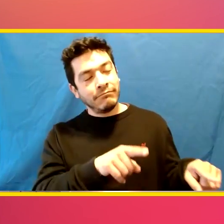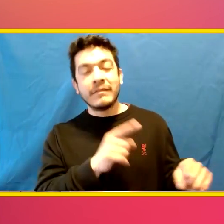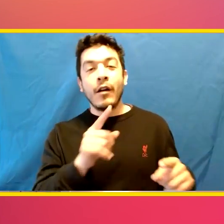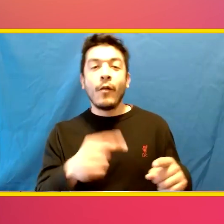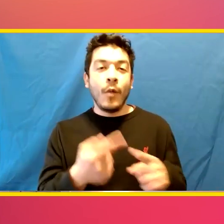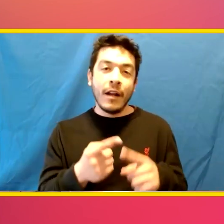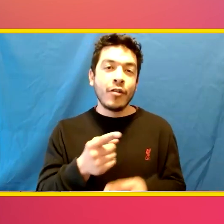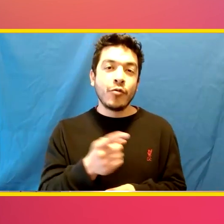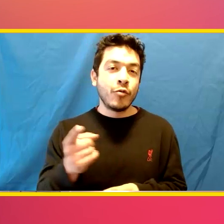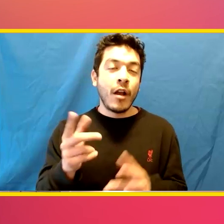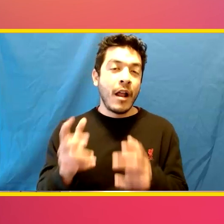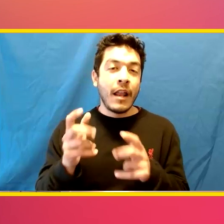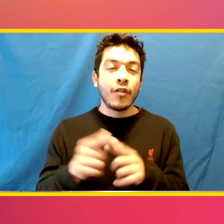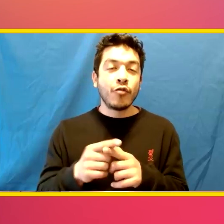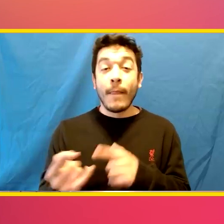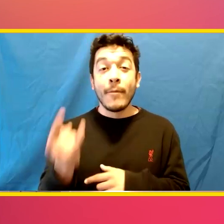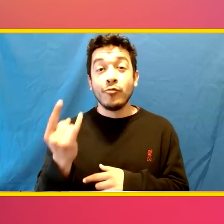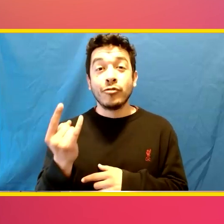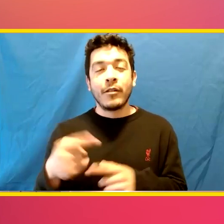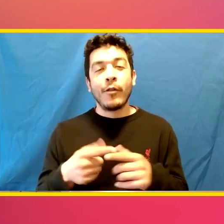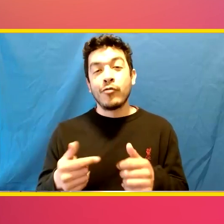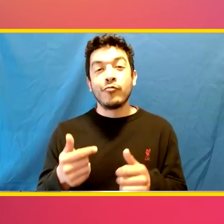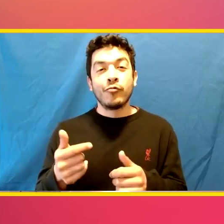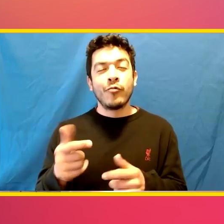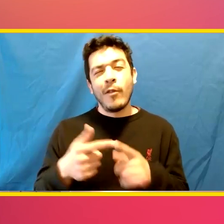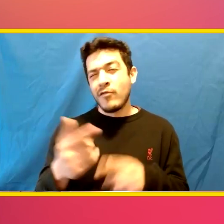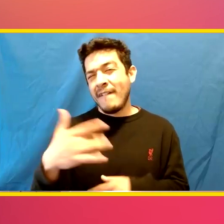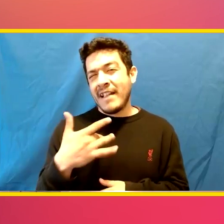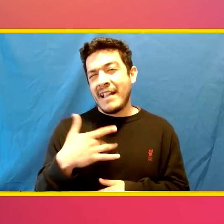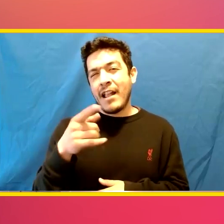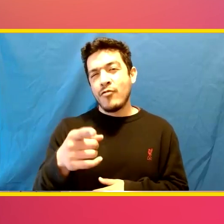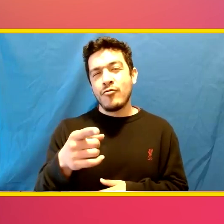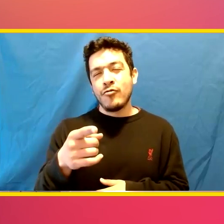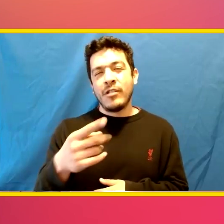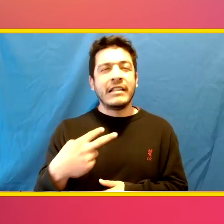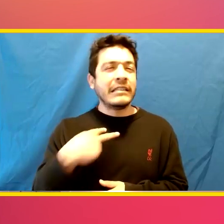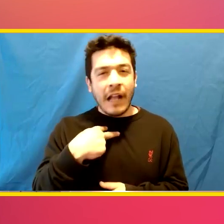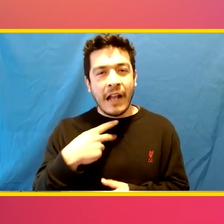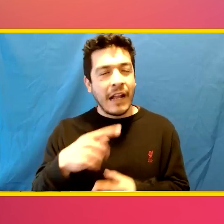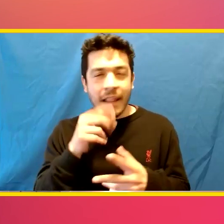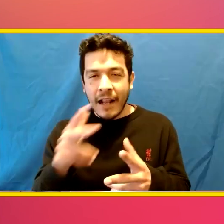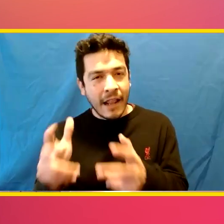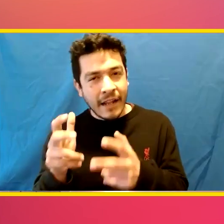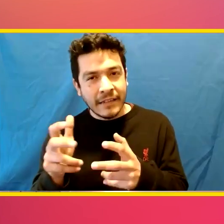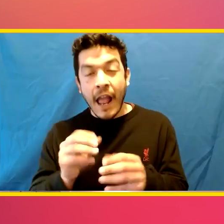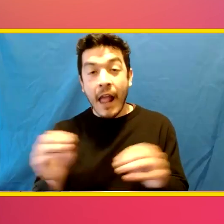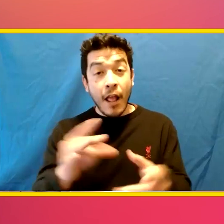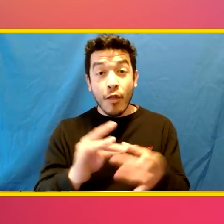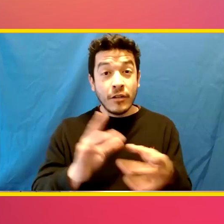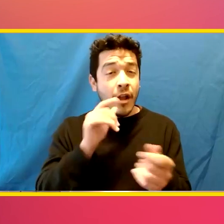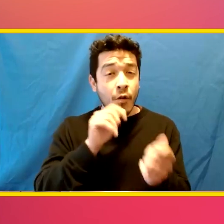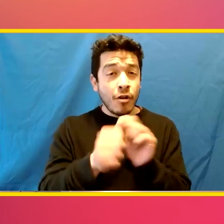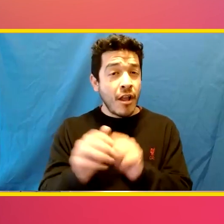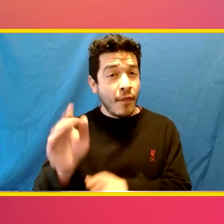when you listen to the bullshit, when you know that, when you feel like you're beating your head against the wall, and you know that maybe nothing you say is going to change